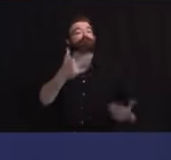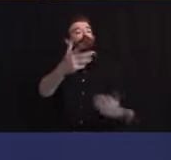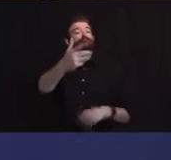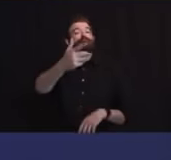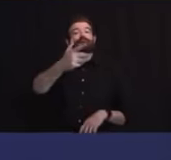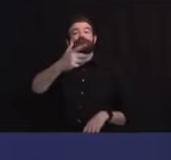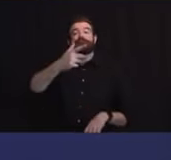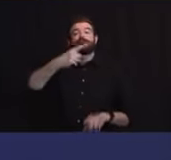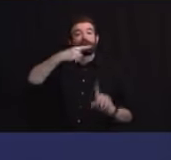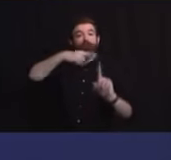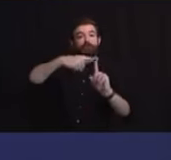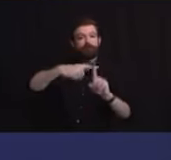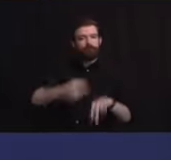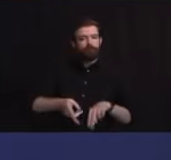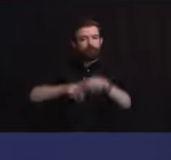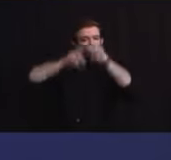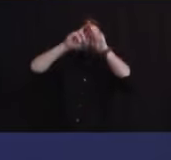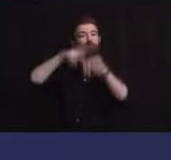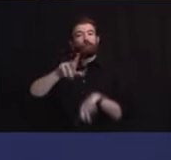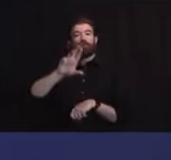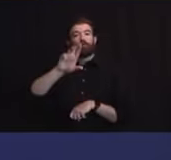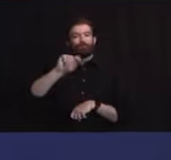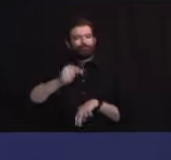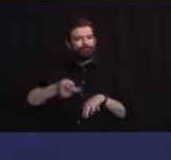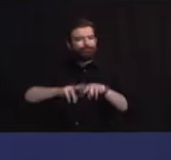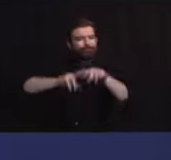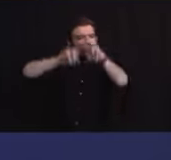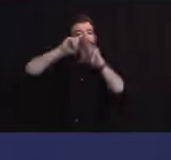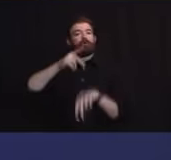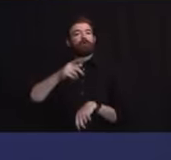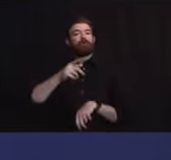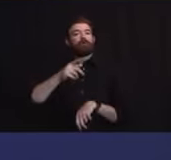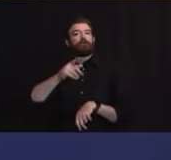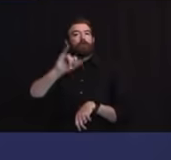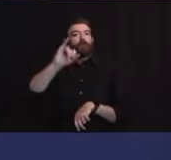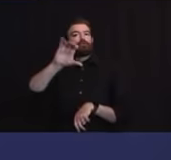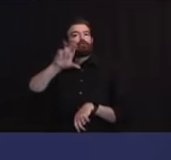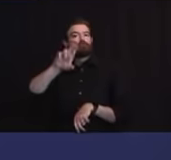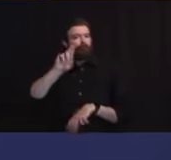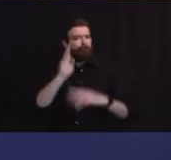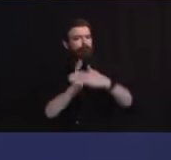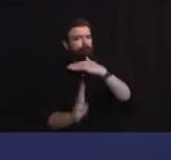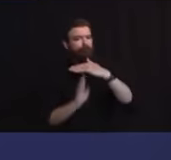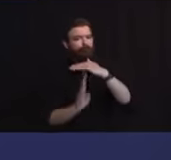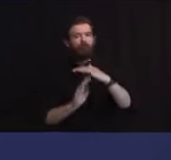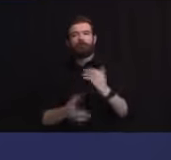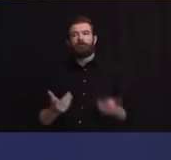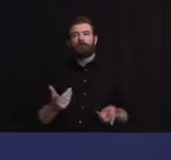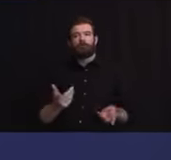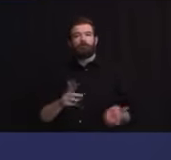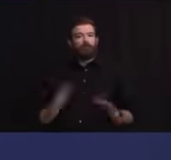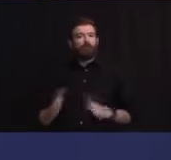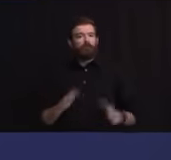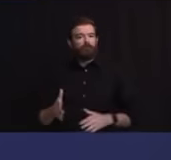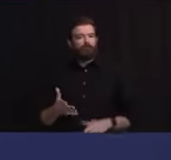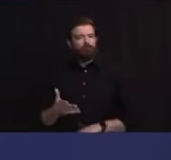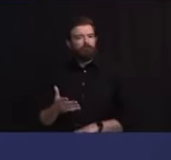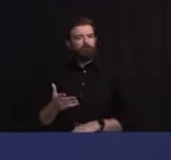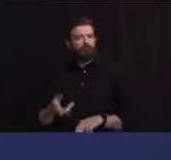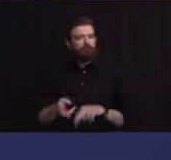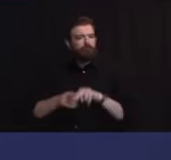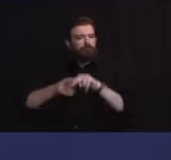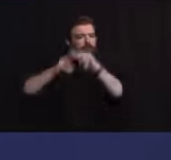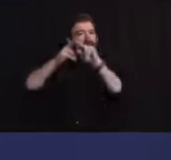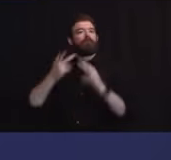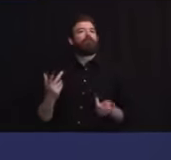hospitalizations, ICU, vents, less deaths, sadly, because they lag, that those started to go meaningfully in the wrong direction. Is